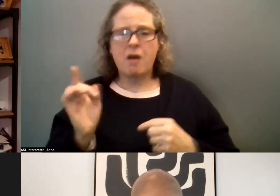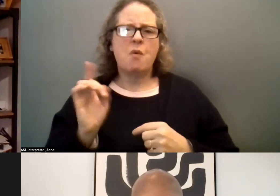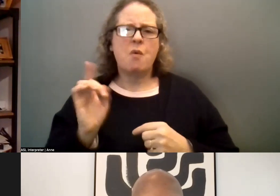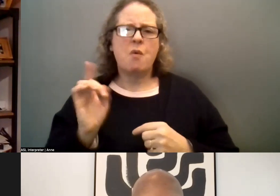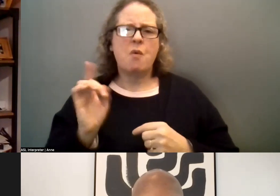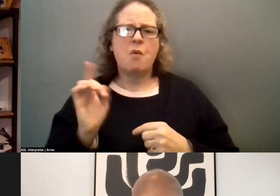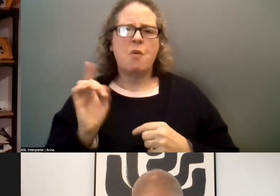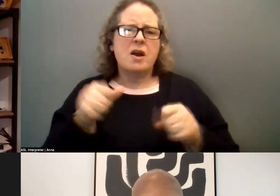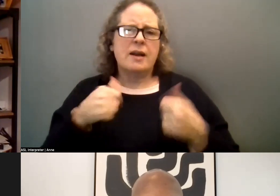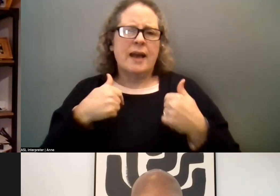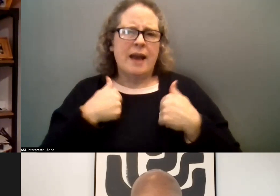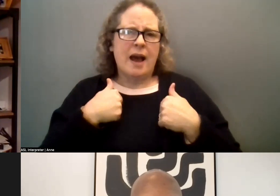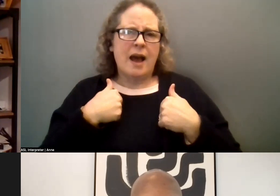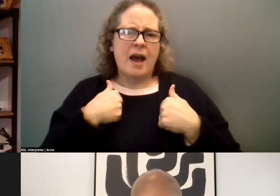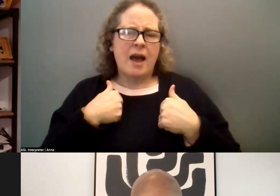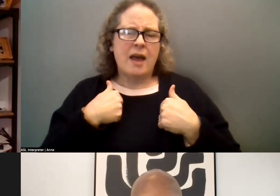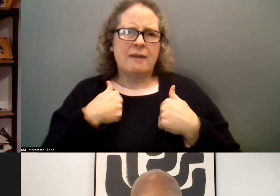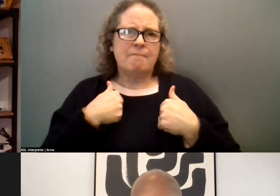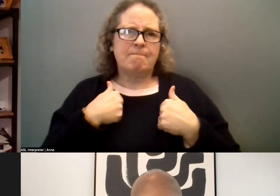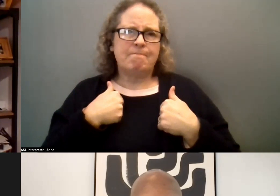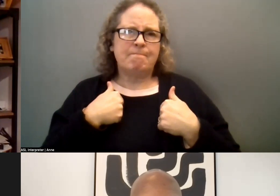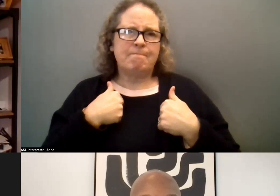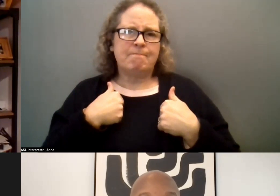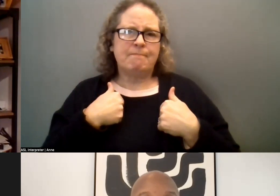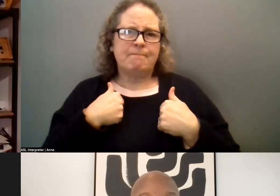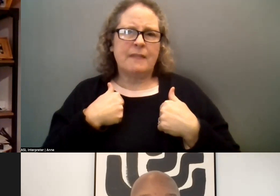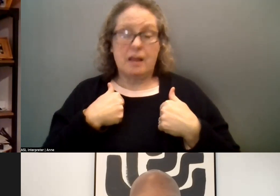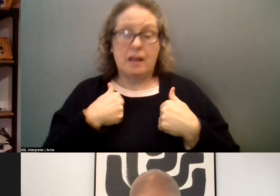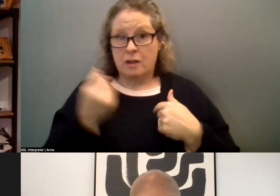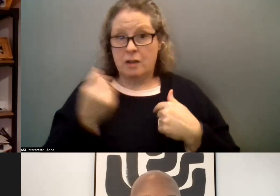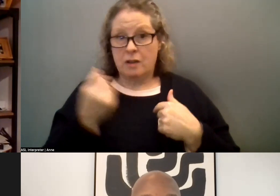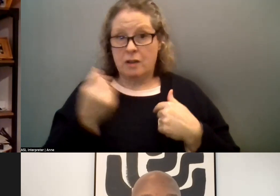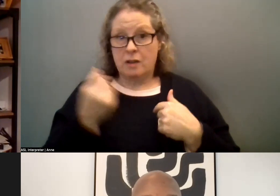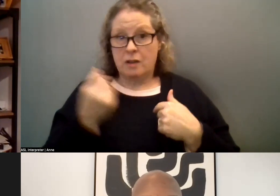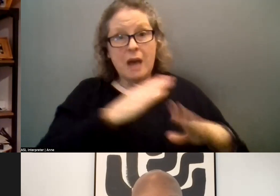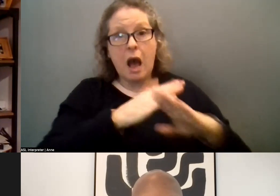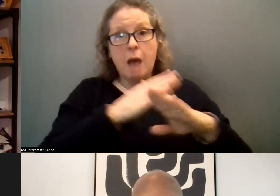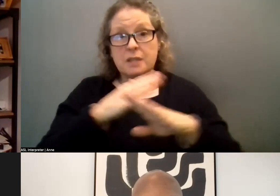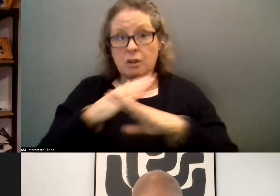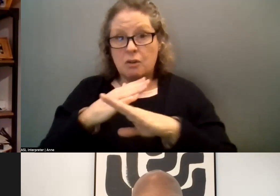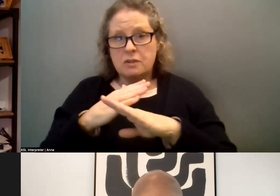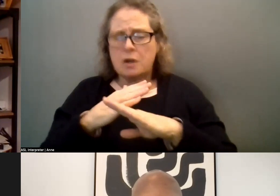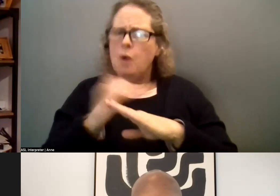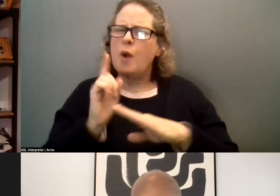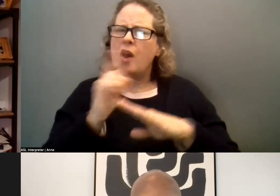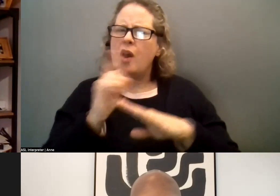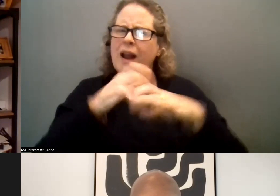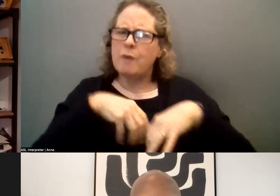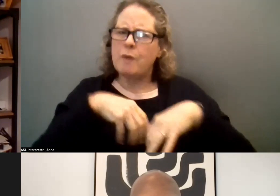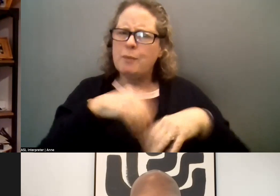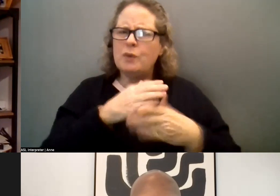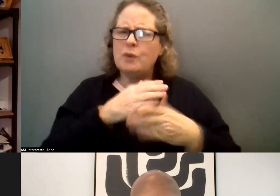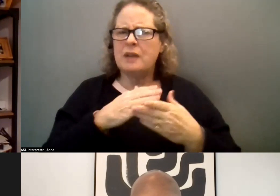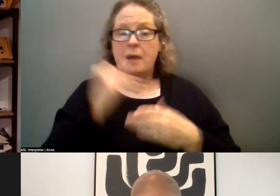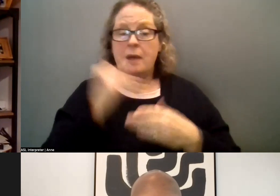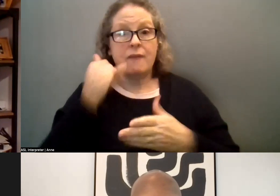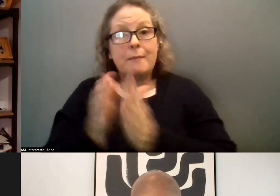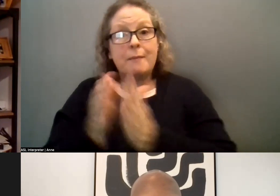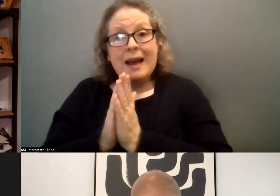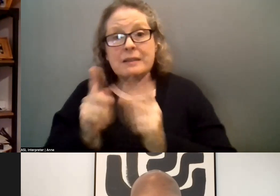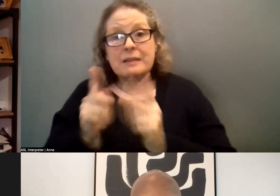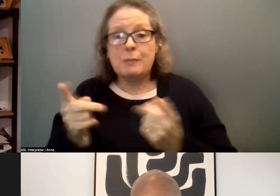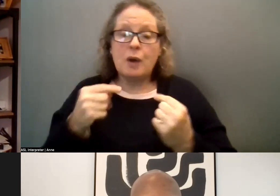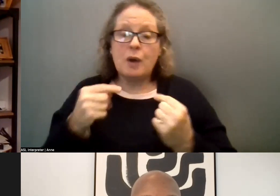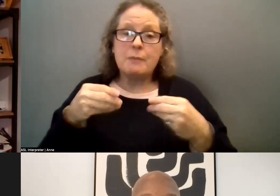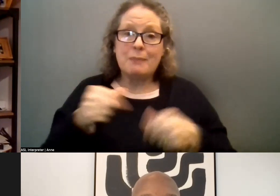I remove obstacles and barriers to that? If I'm already asking someone to spend their time with us, if I'm already asking someone to potentially pay